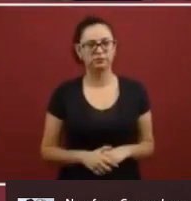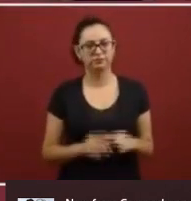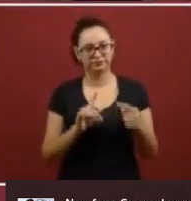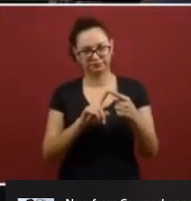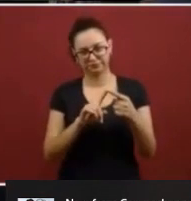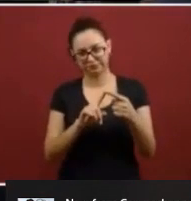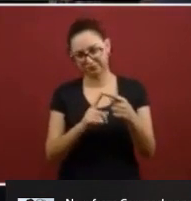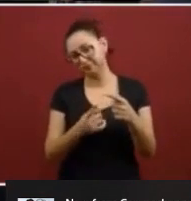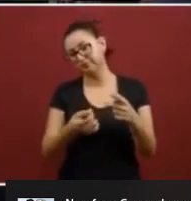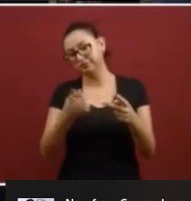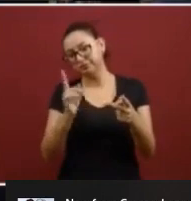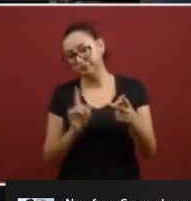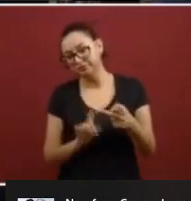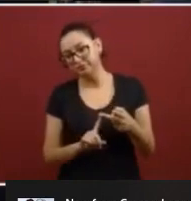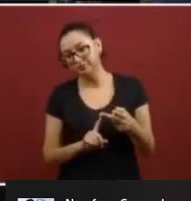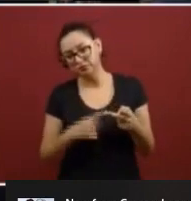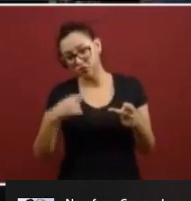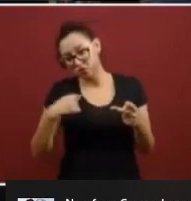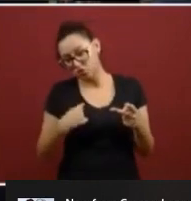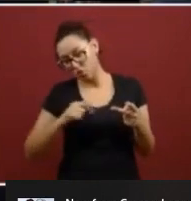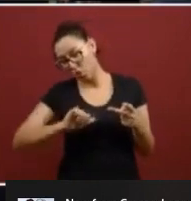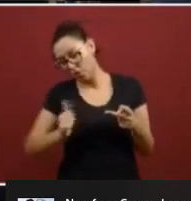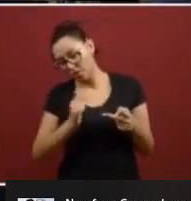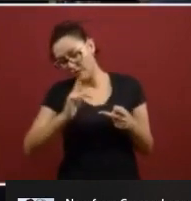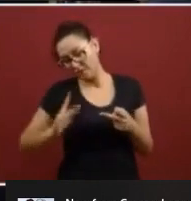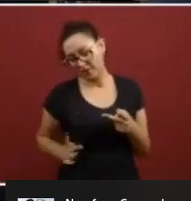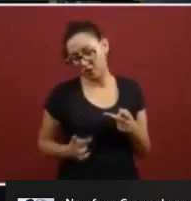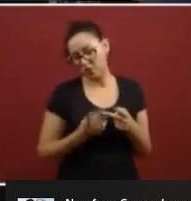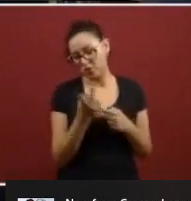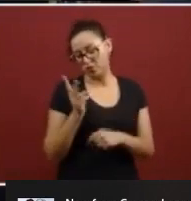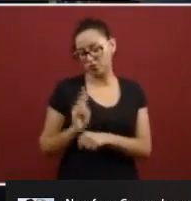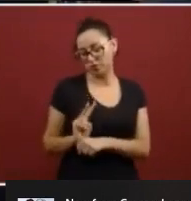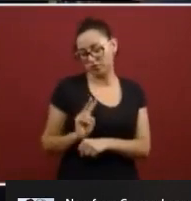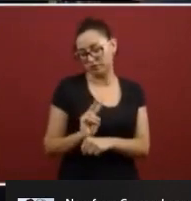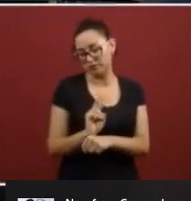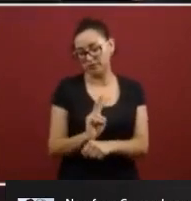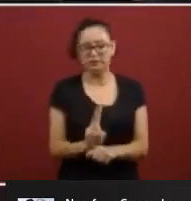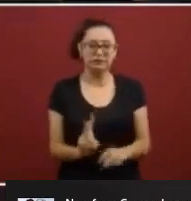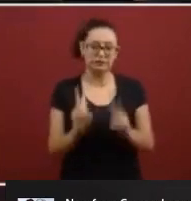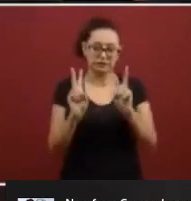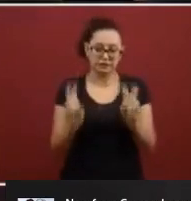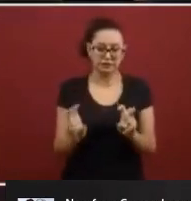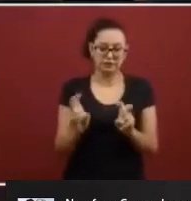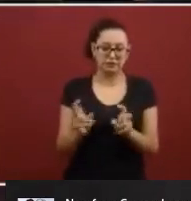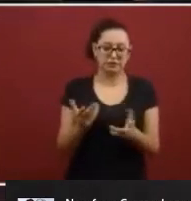tema al que le he dado mucho seguimiento en los últimos días, que fue derivado de, ya se lo he